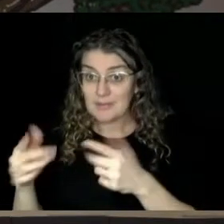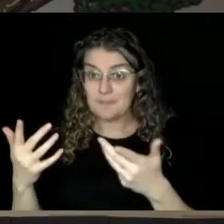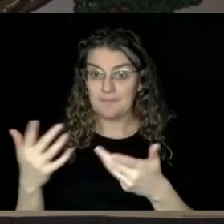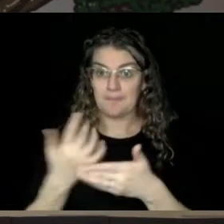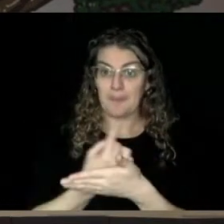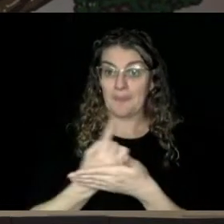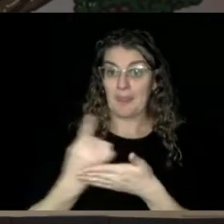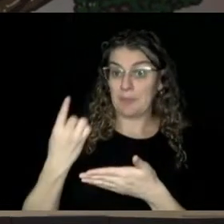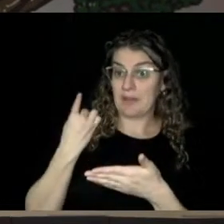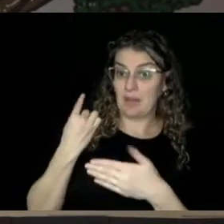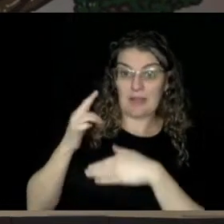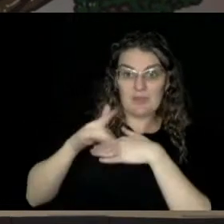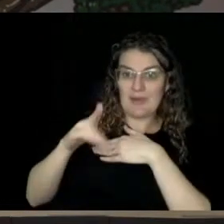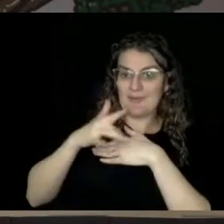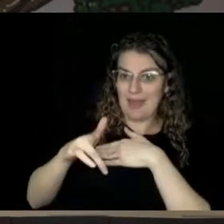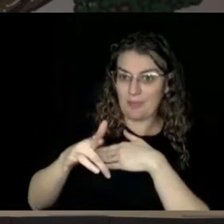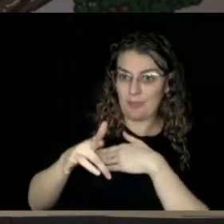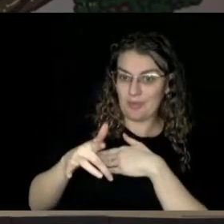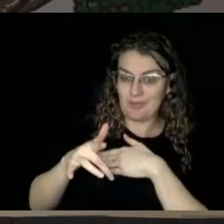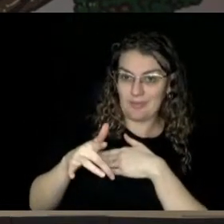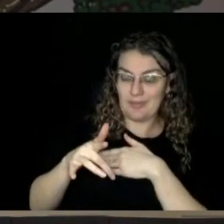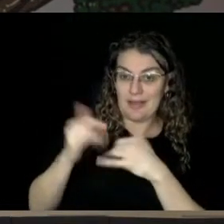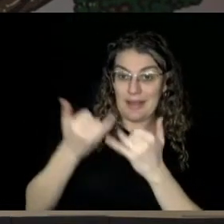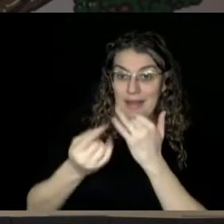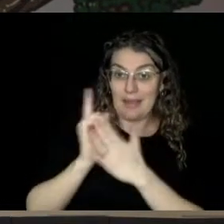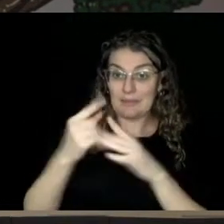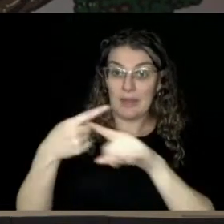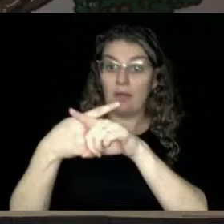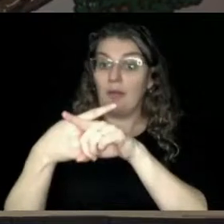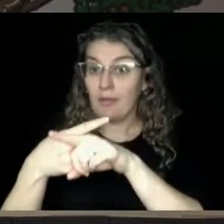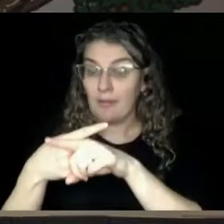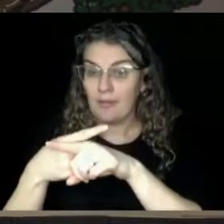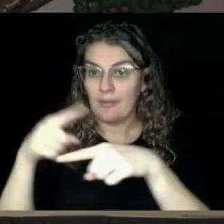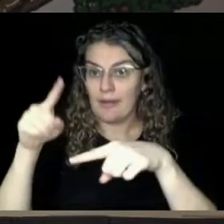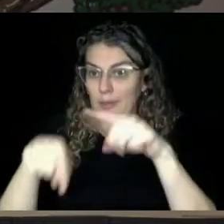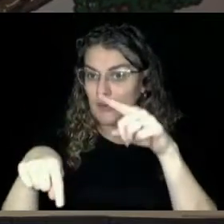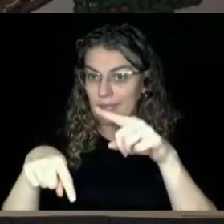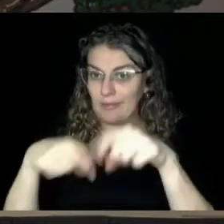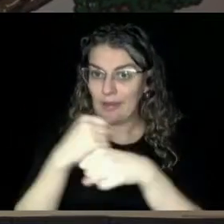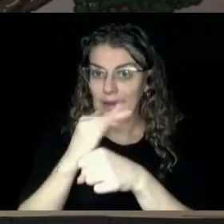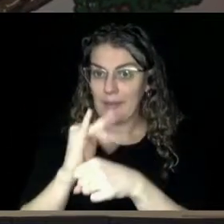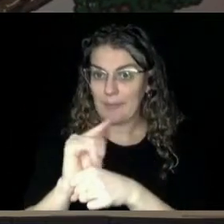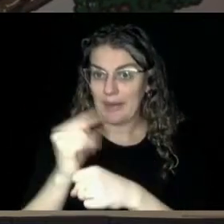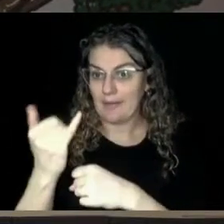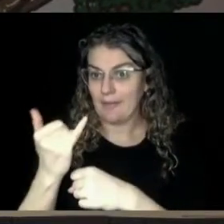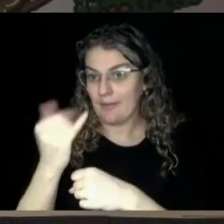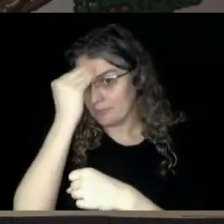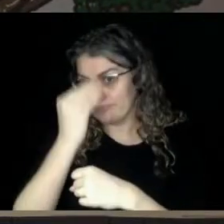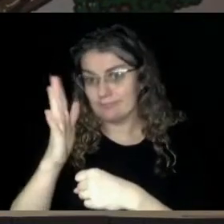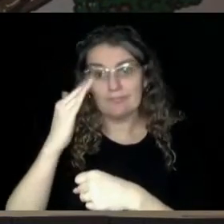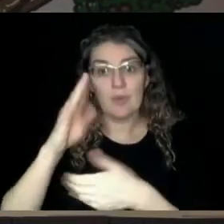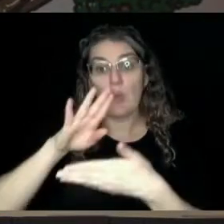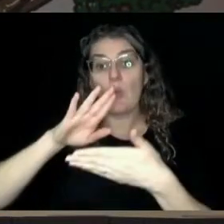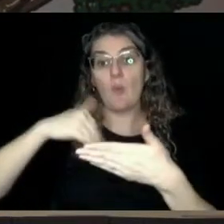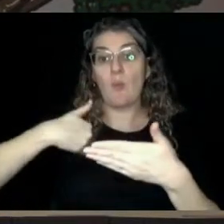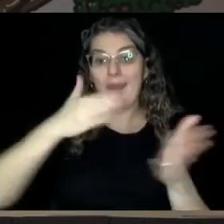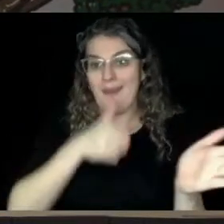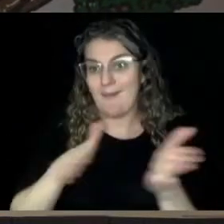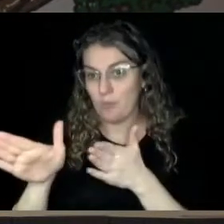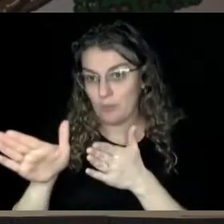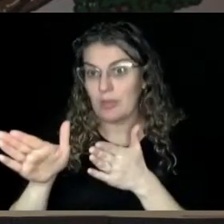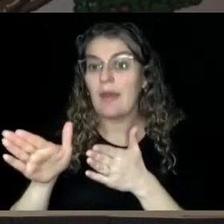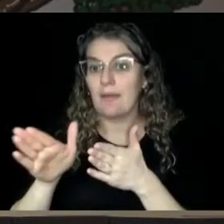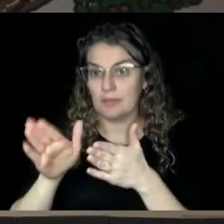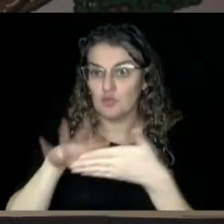or 2 weeks out, things come up, and we wanted to just identify for them what the process was to reschedule if that did happen. So I'm